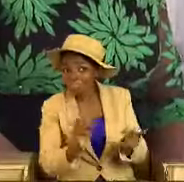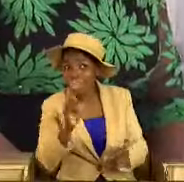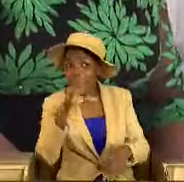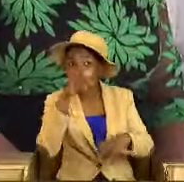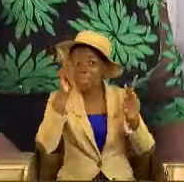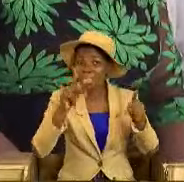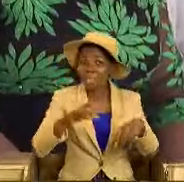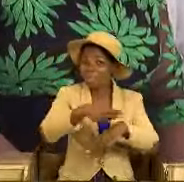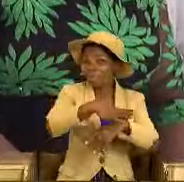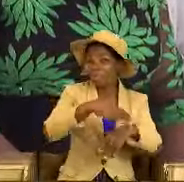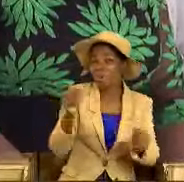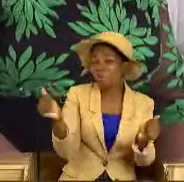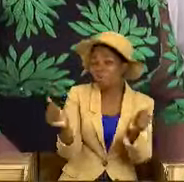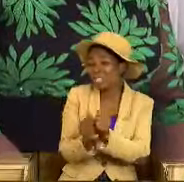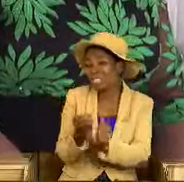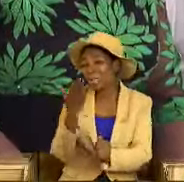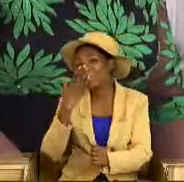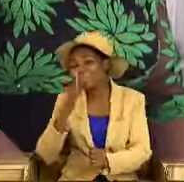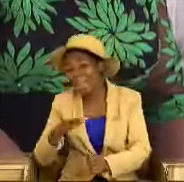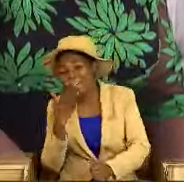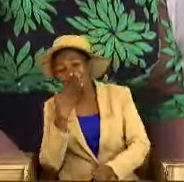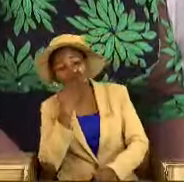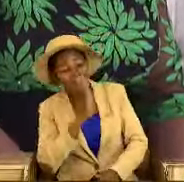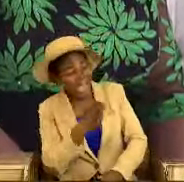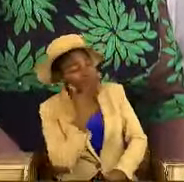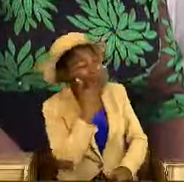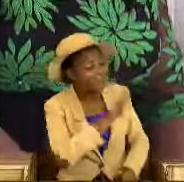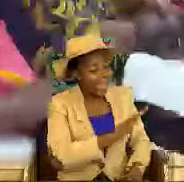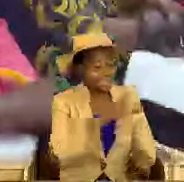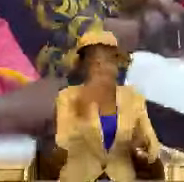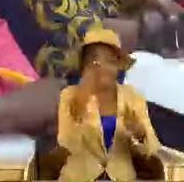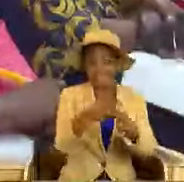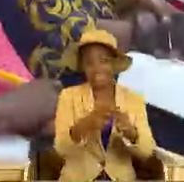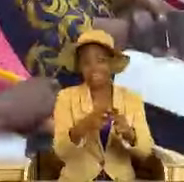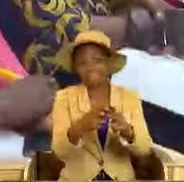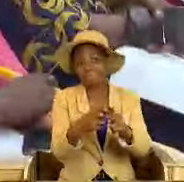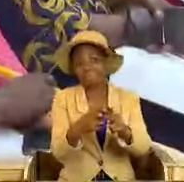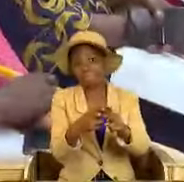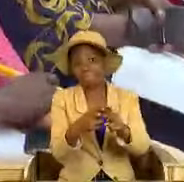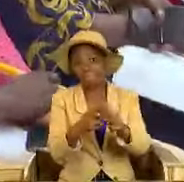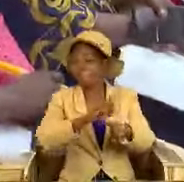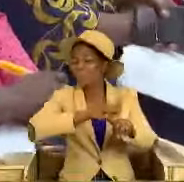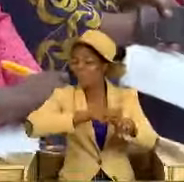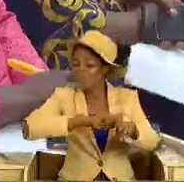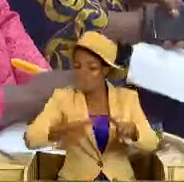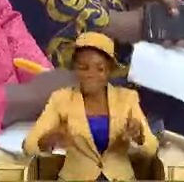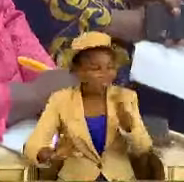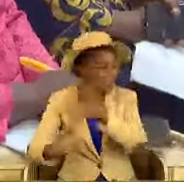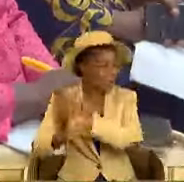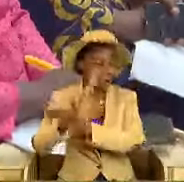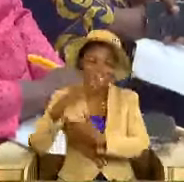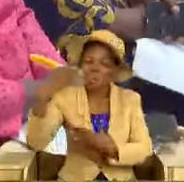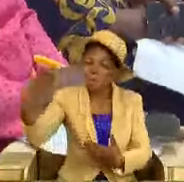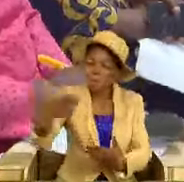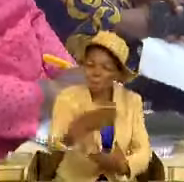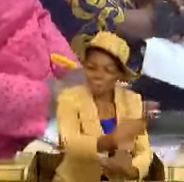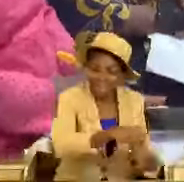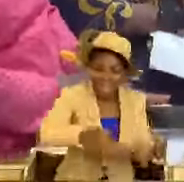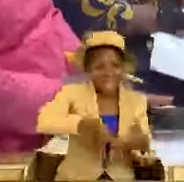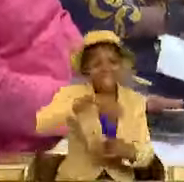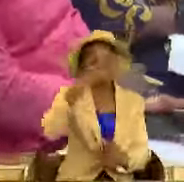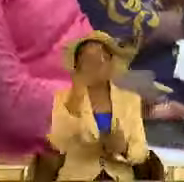disgust so God brought something good